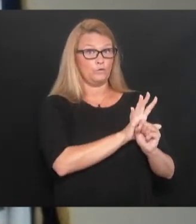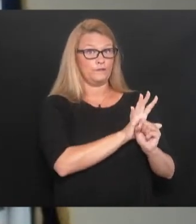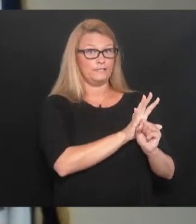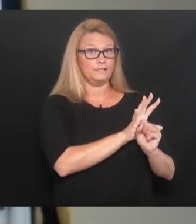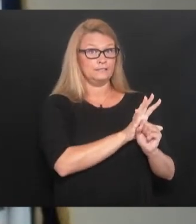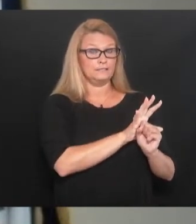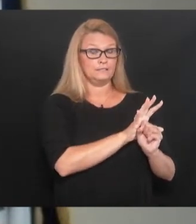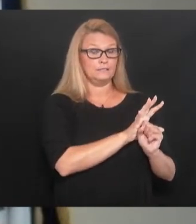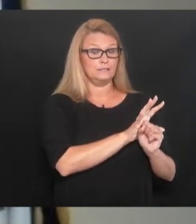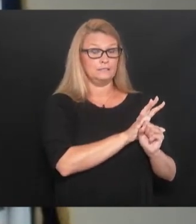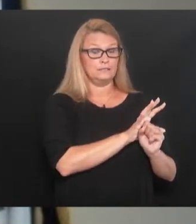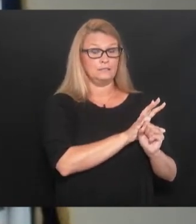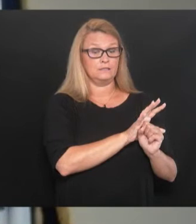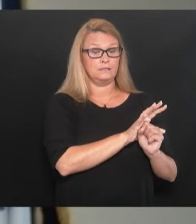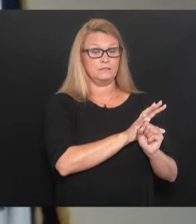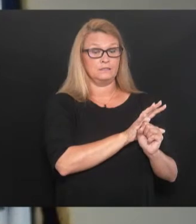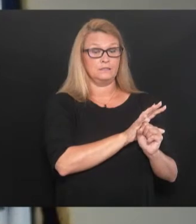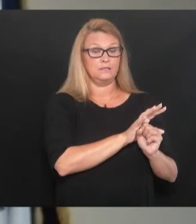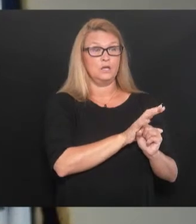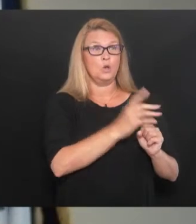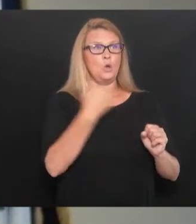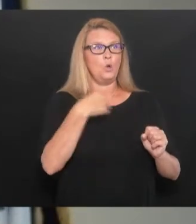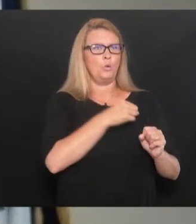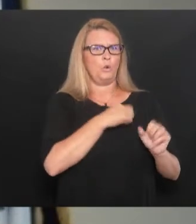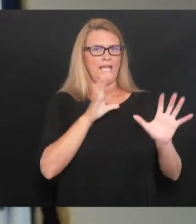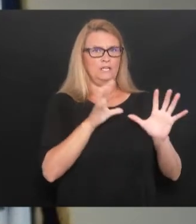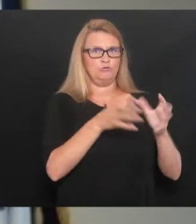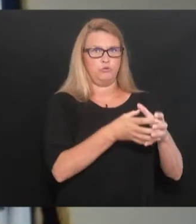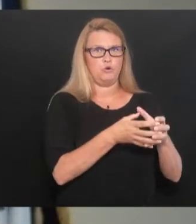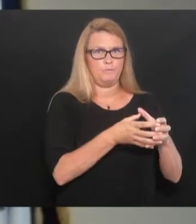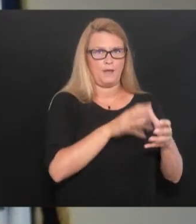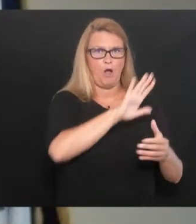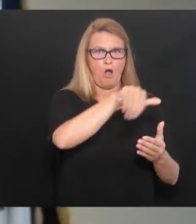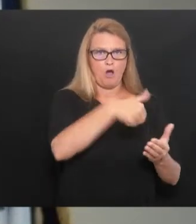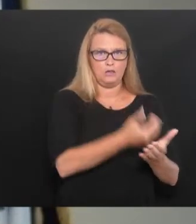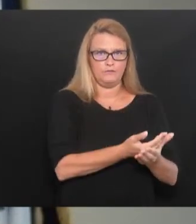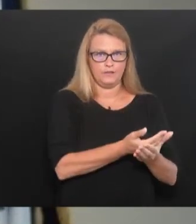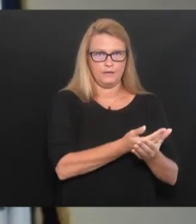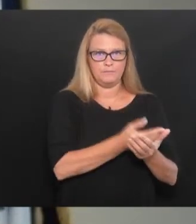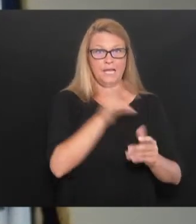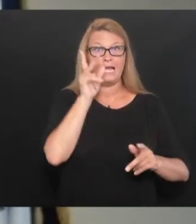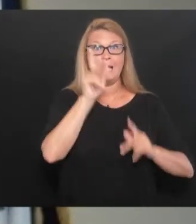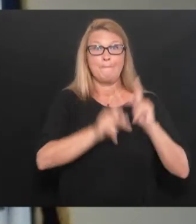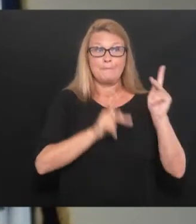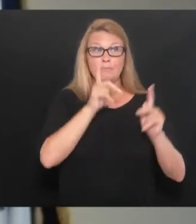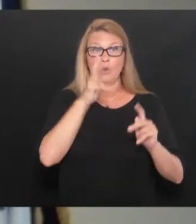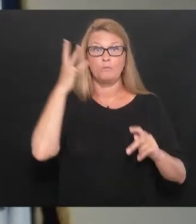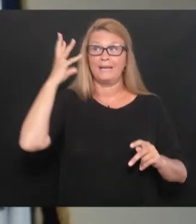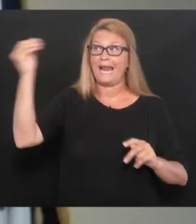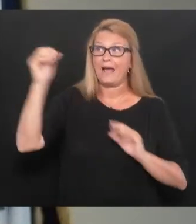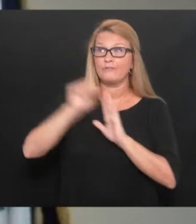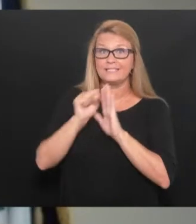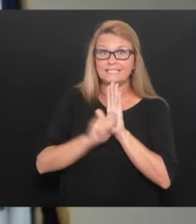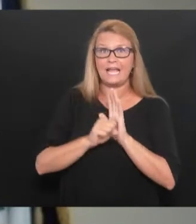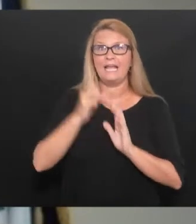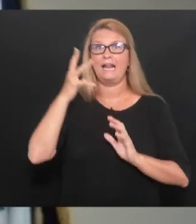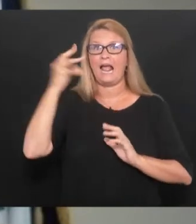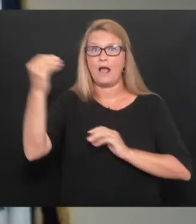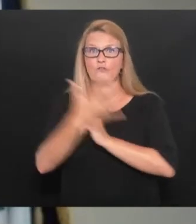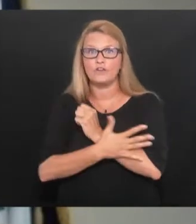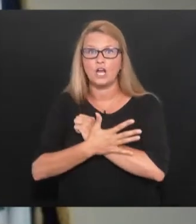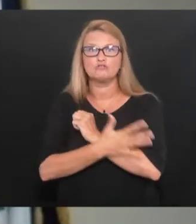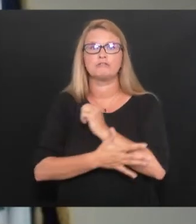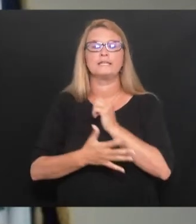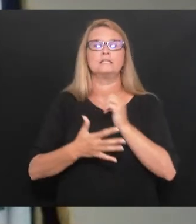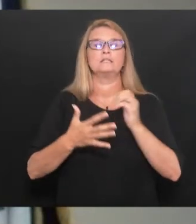breakthrough cases, we sequence all of those. We also sequence folks who have been out of state, out of the country, or a variety of